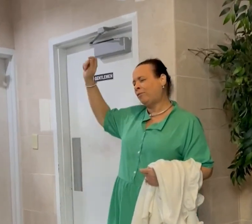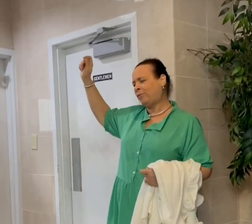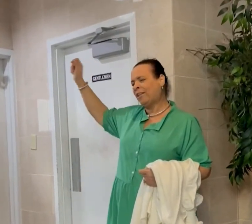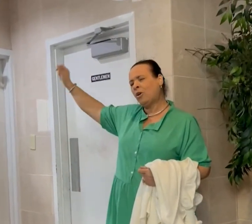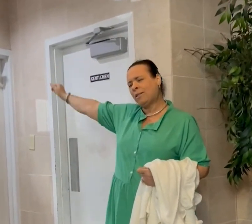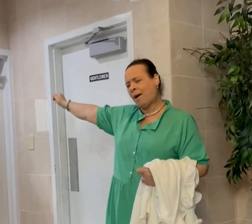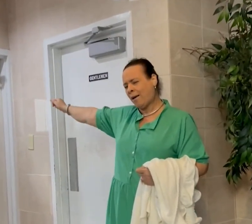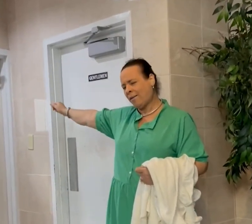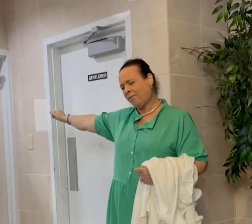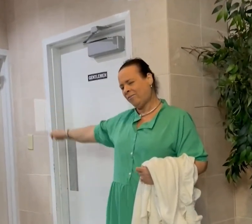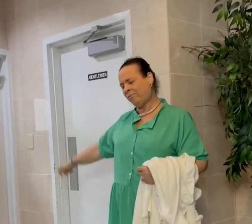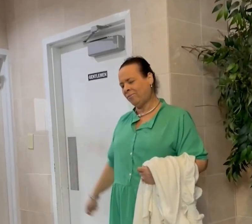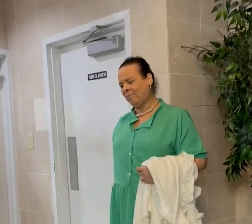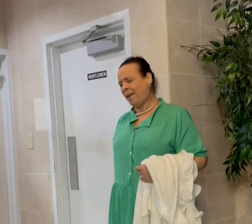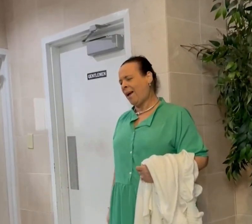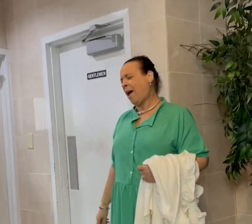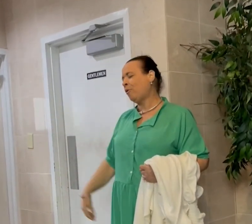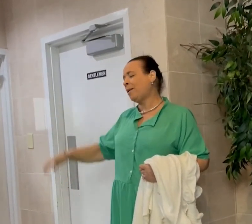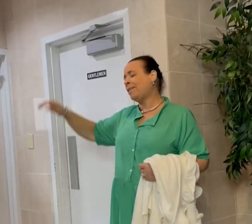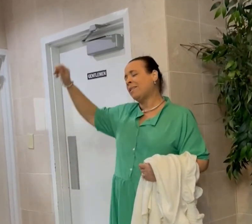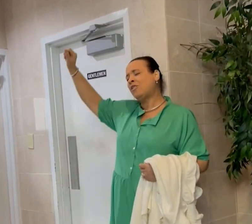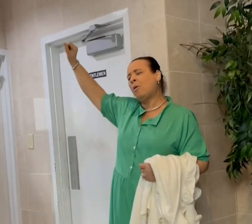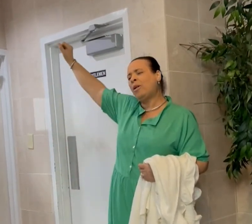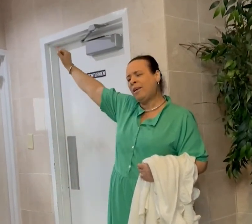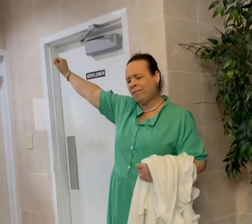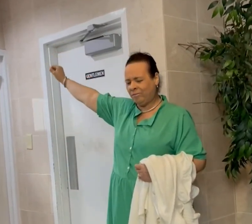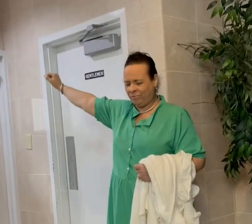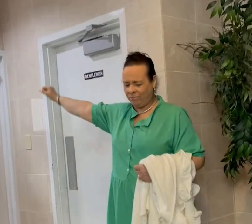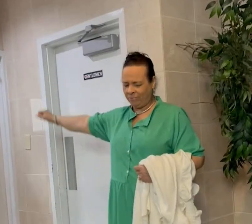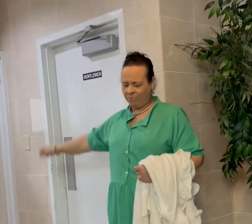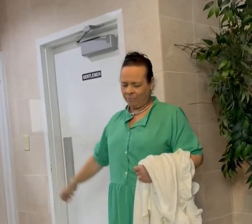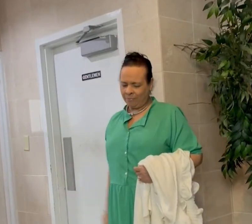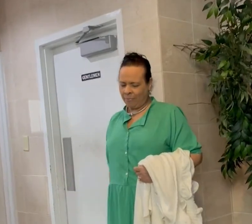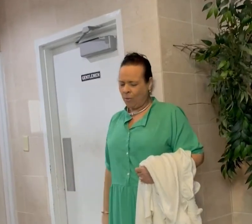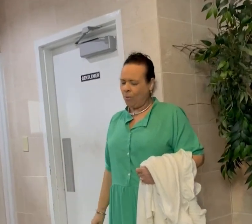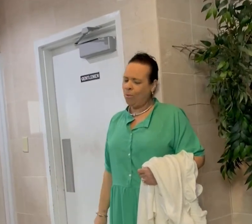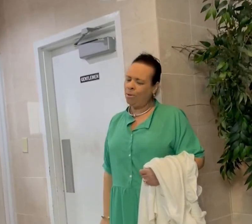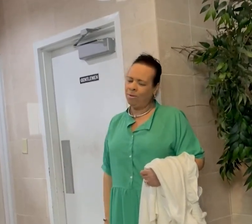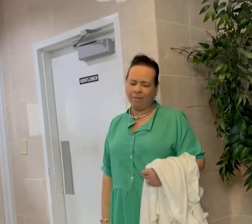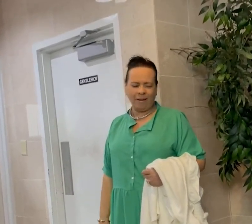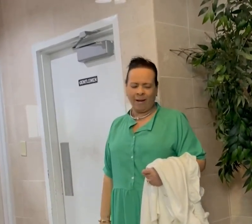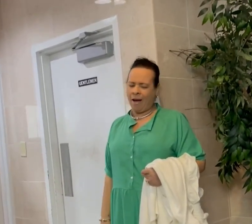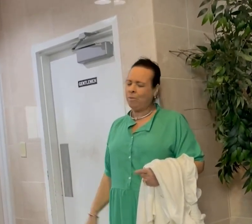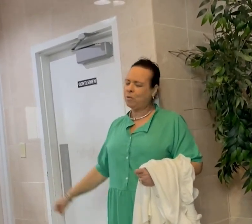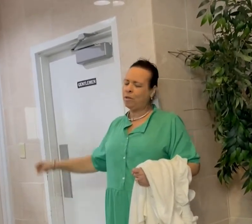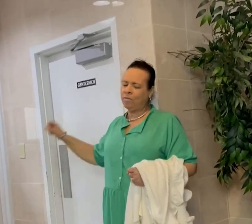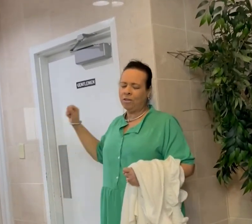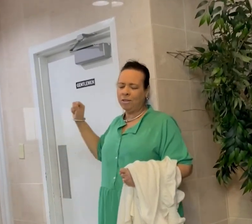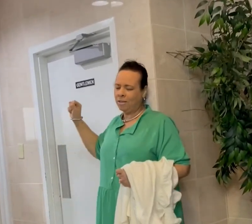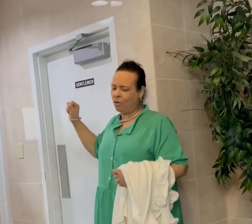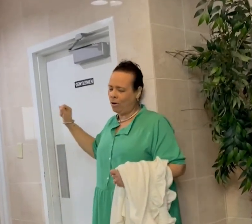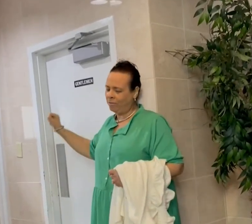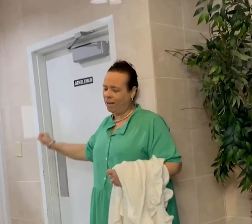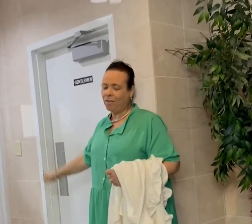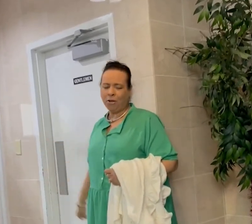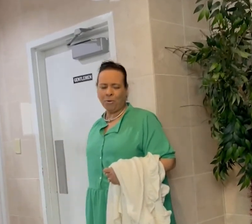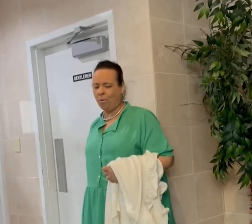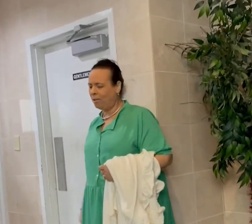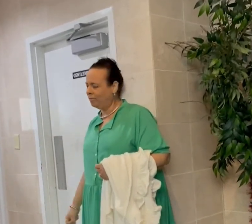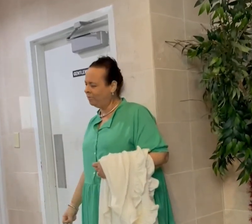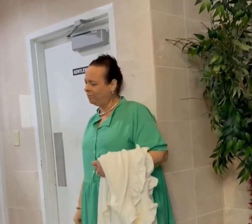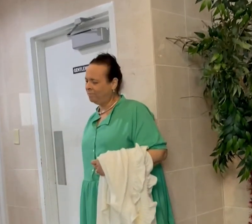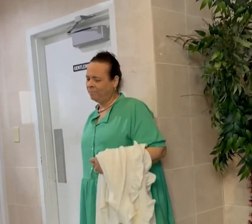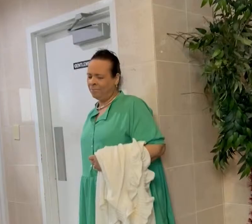I will live and not die. Yes. I will be a testimony. Yes. I will speak of the goodness of God.